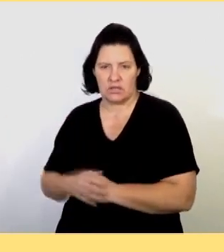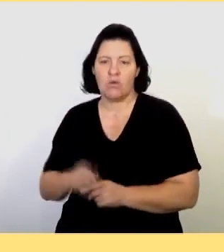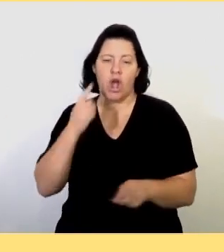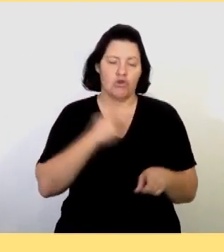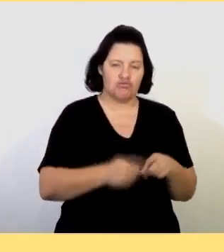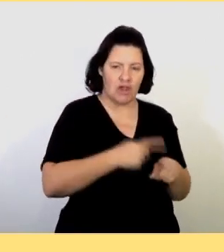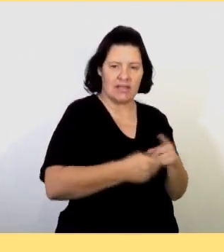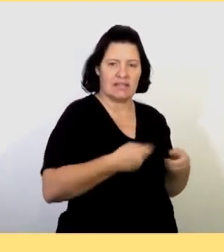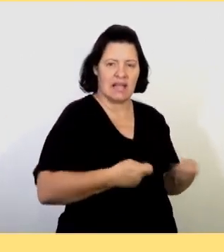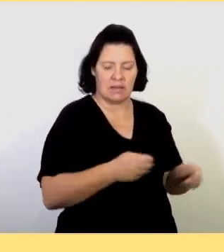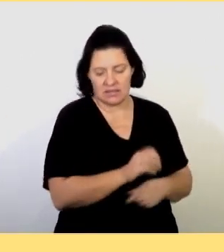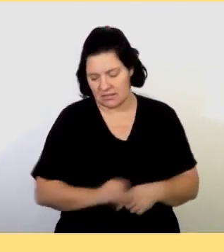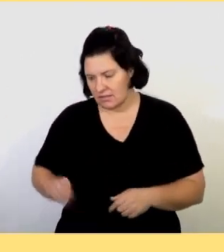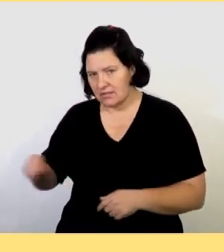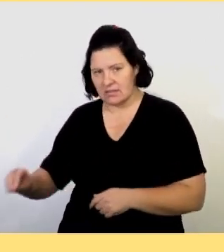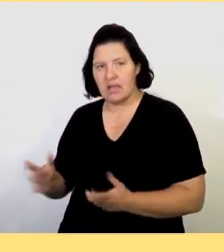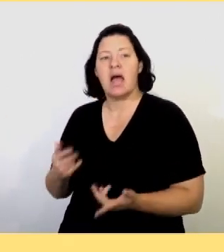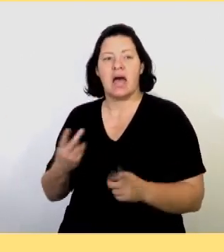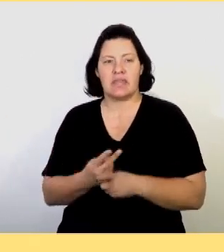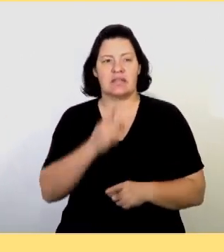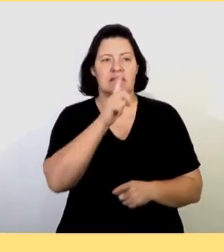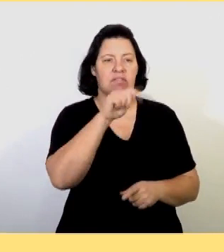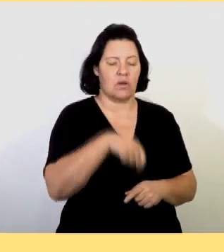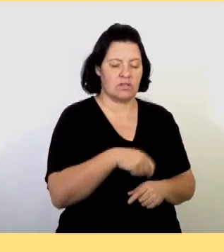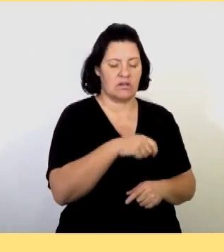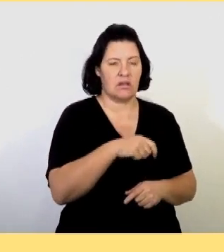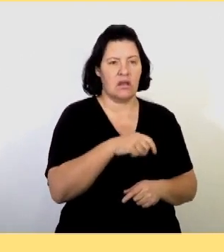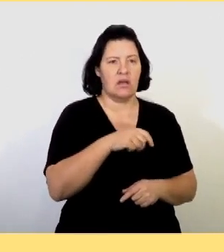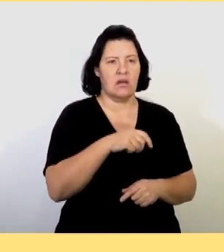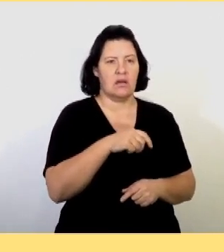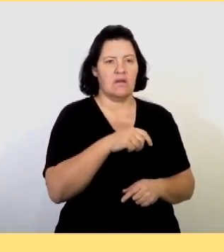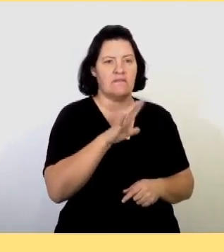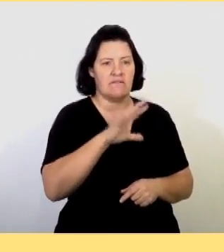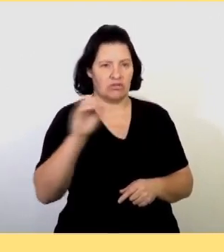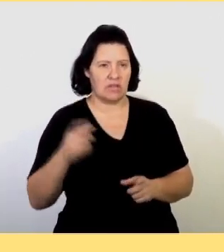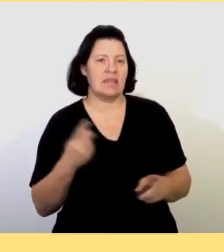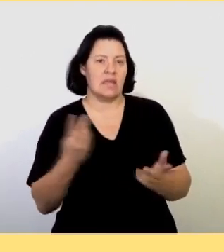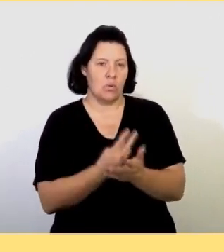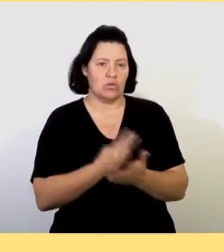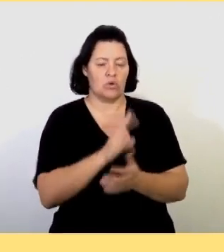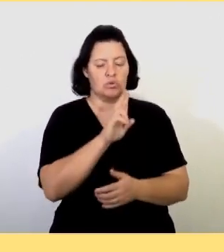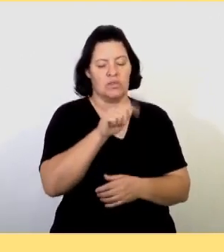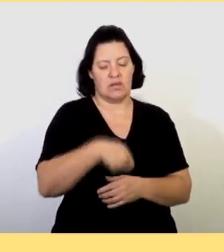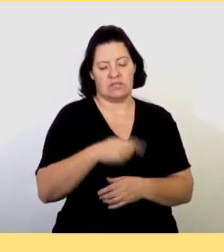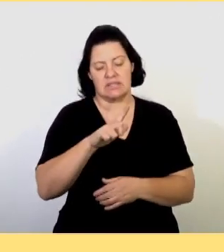post the rent expense, and then you have your 7,500. And the telephone, here is the